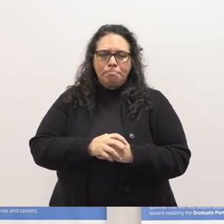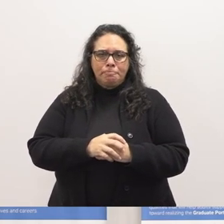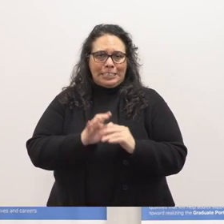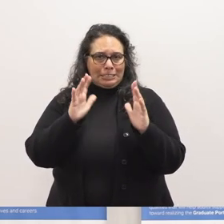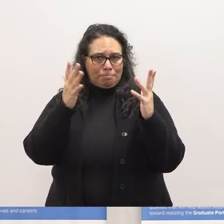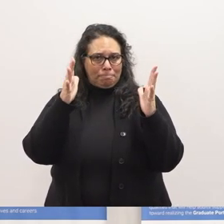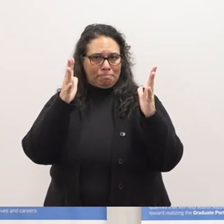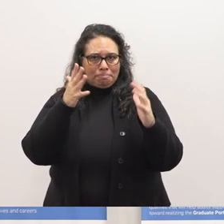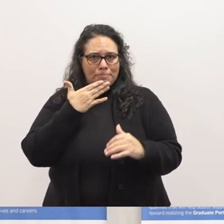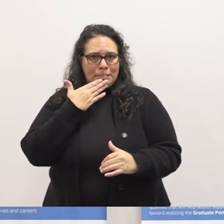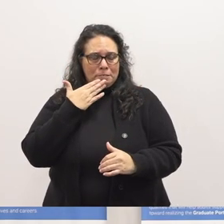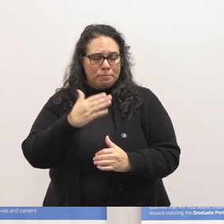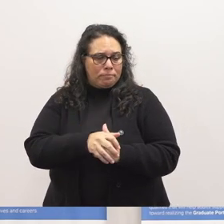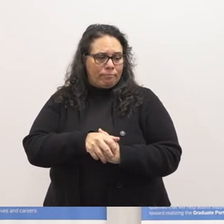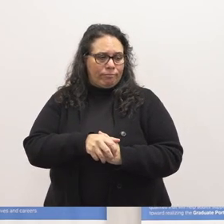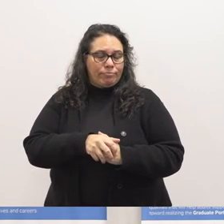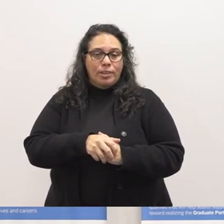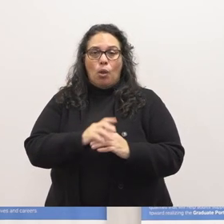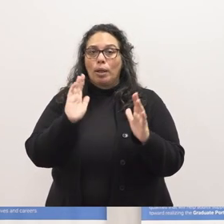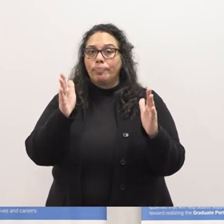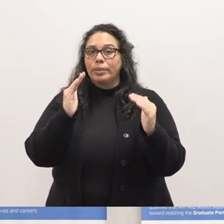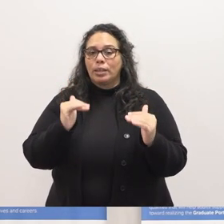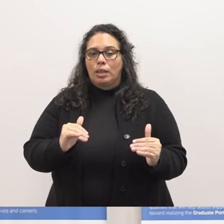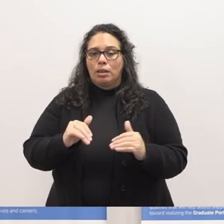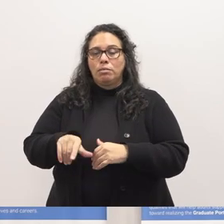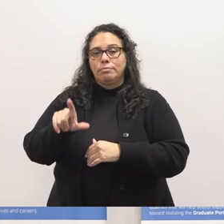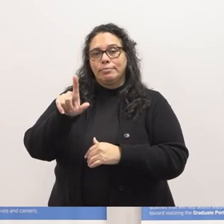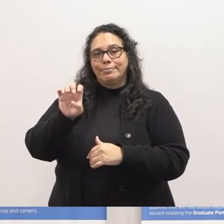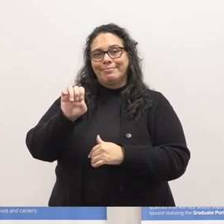Thank you. Next we have Lena.